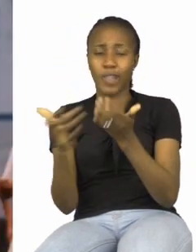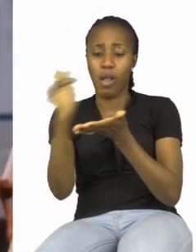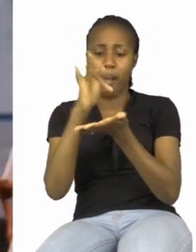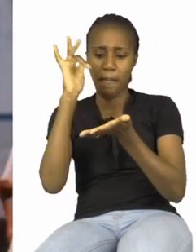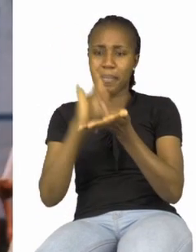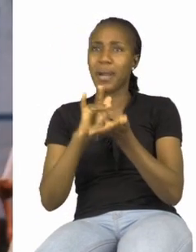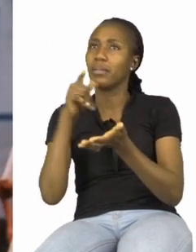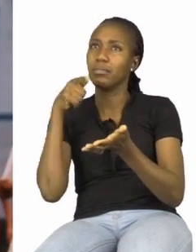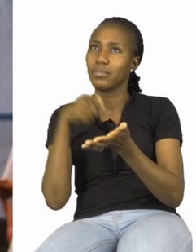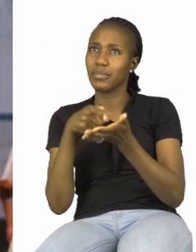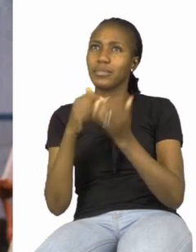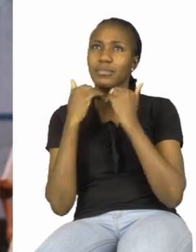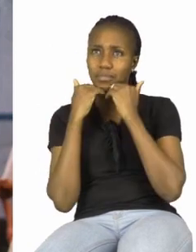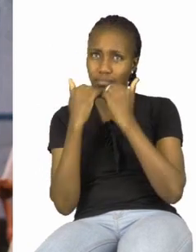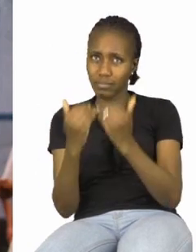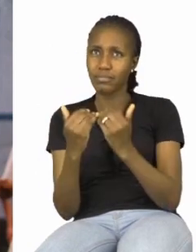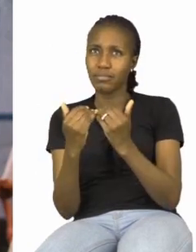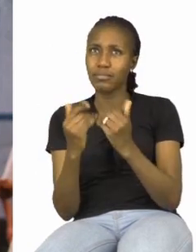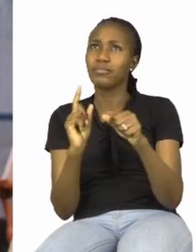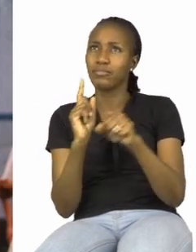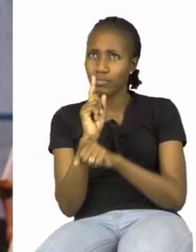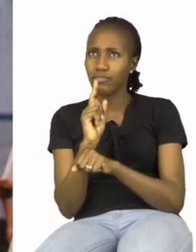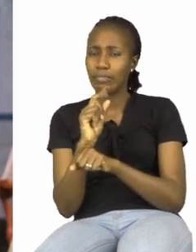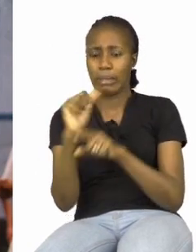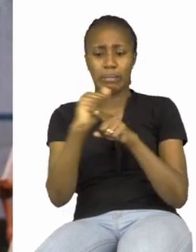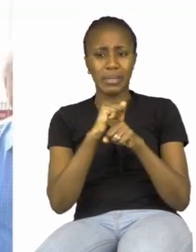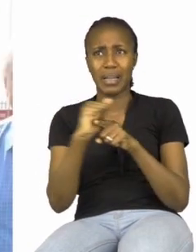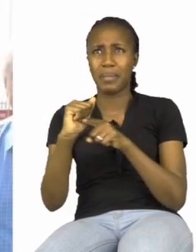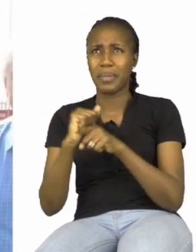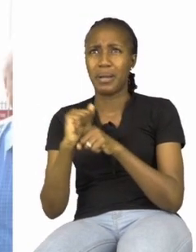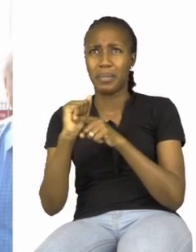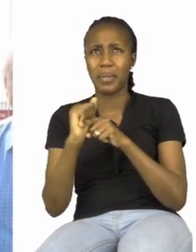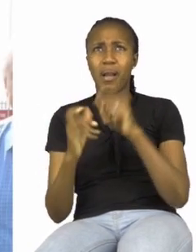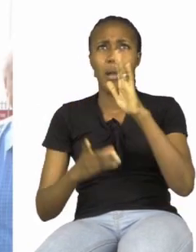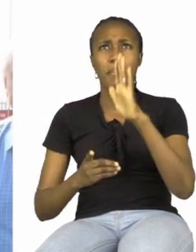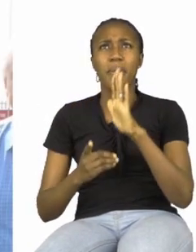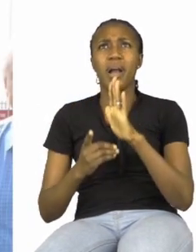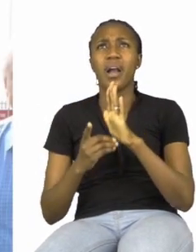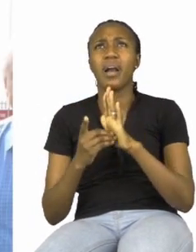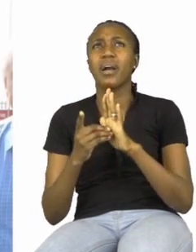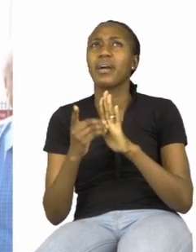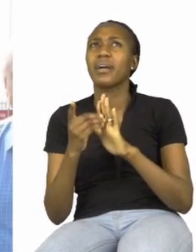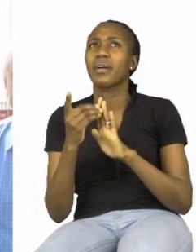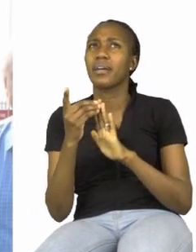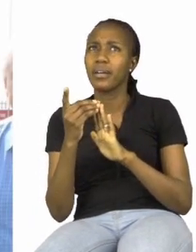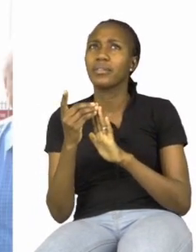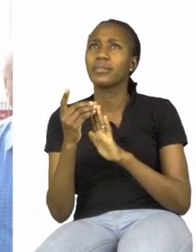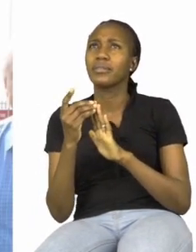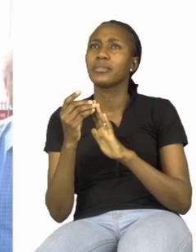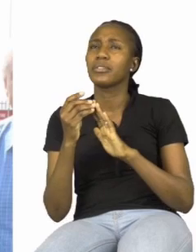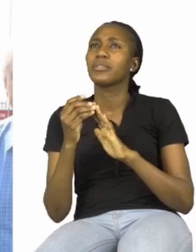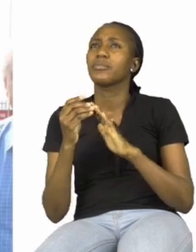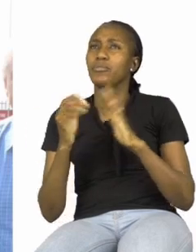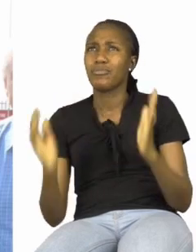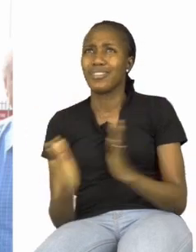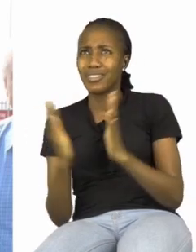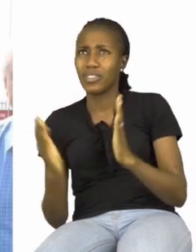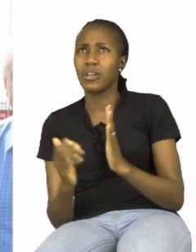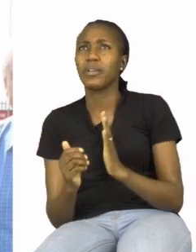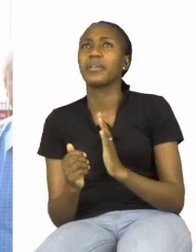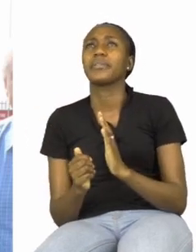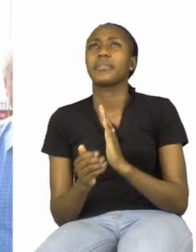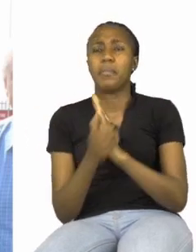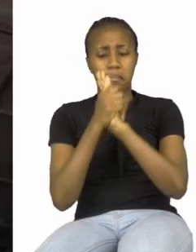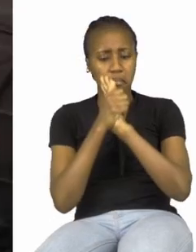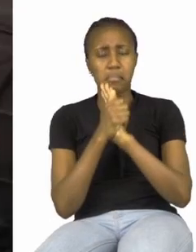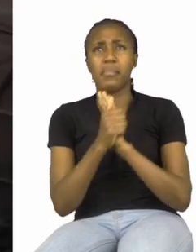that the athlete is nurtured through our development programs, through nurturing the talent from schools until you play for the national